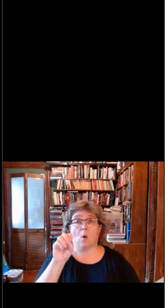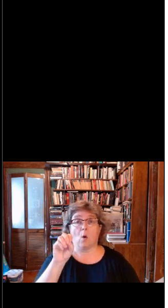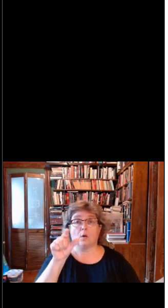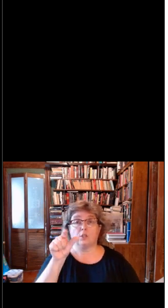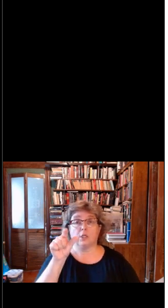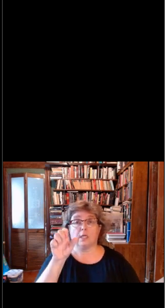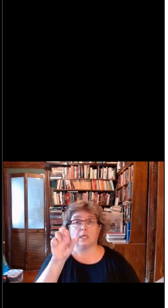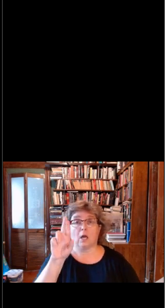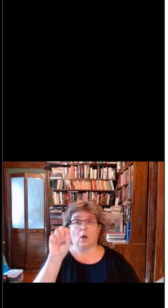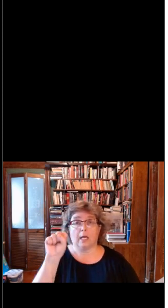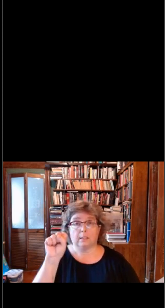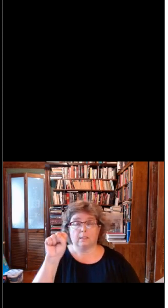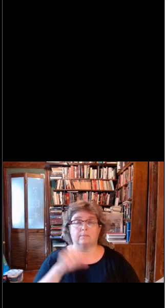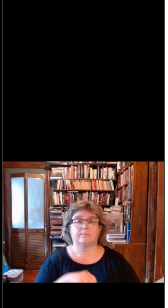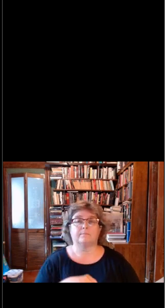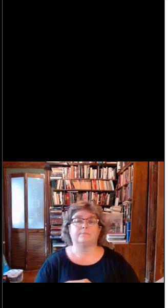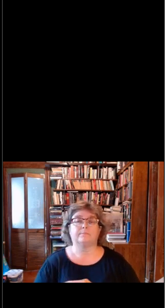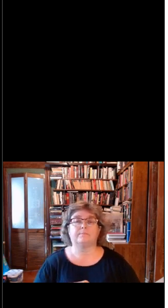R-O-G-E-R-S.